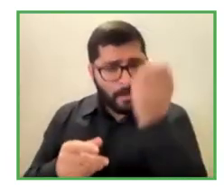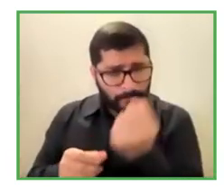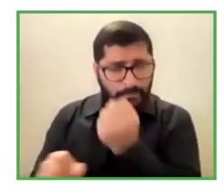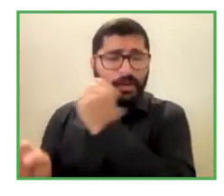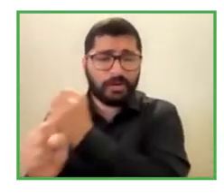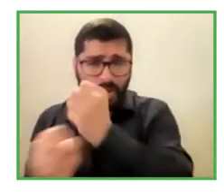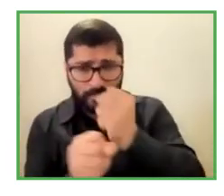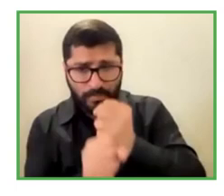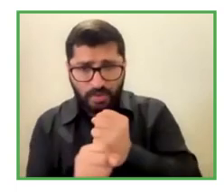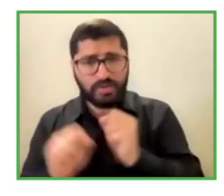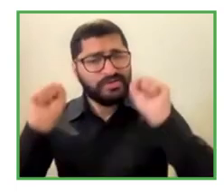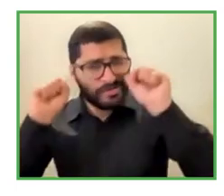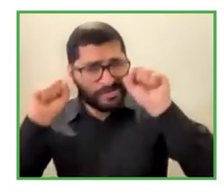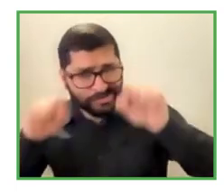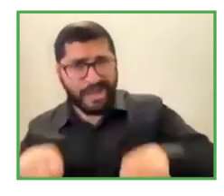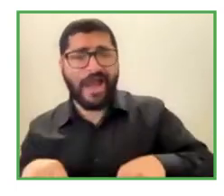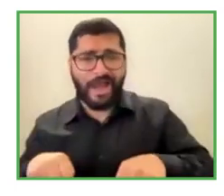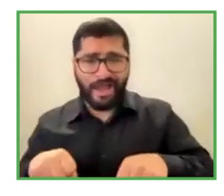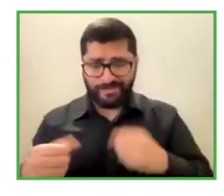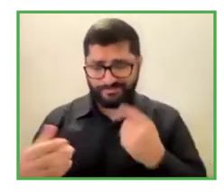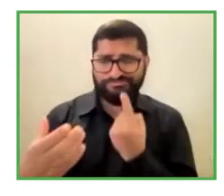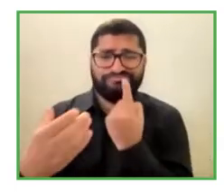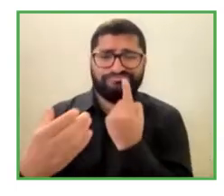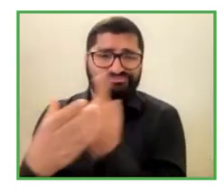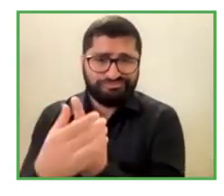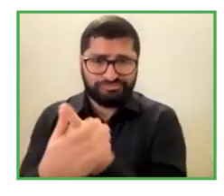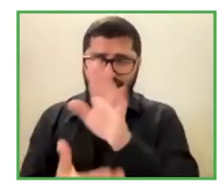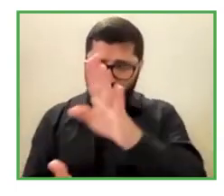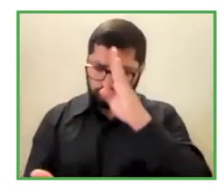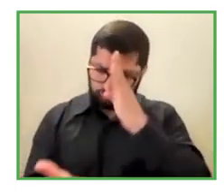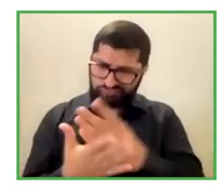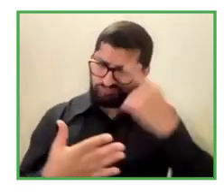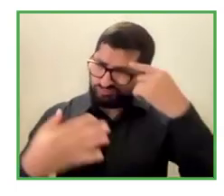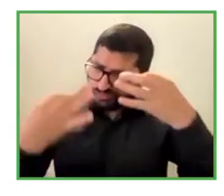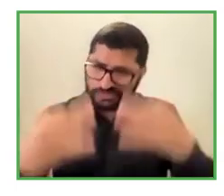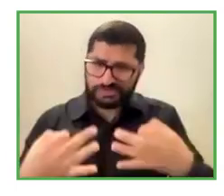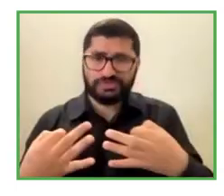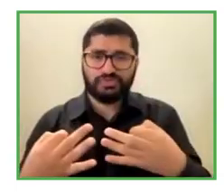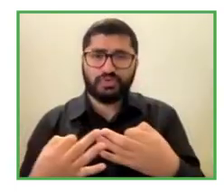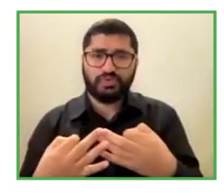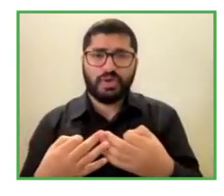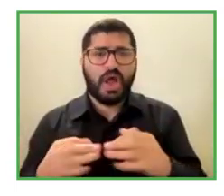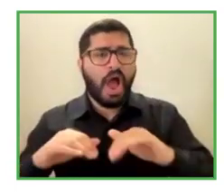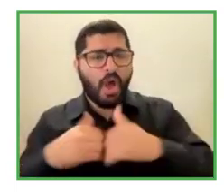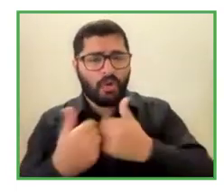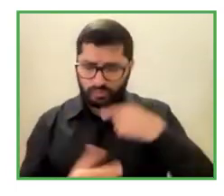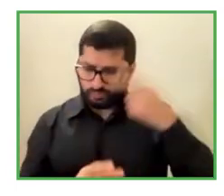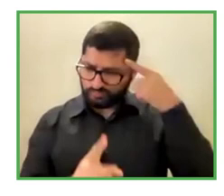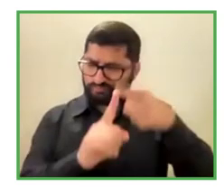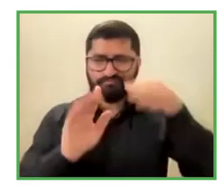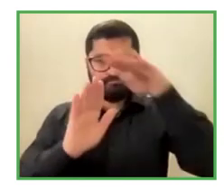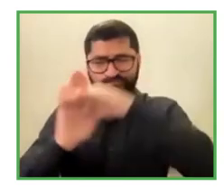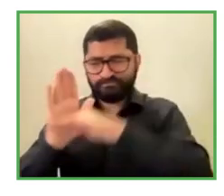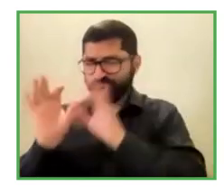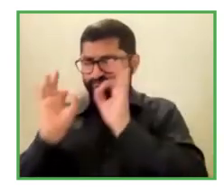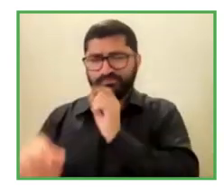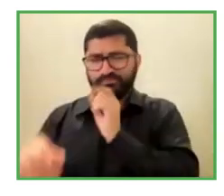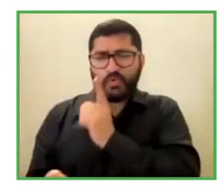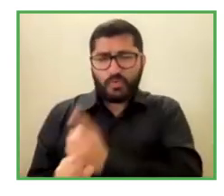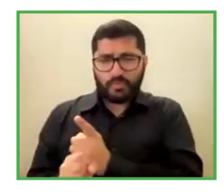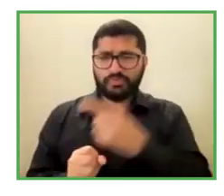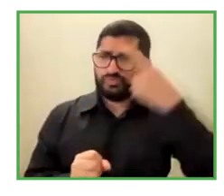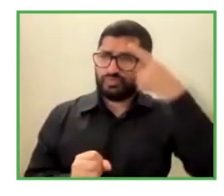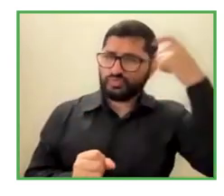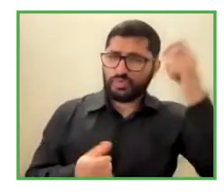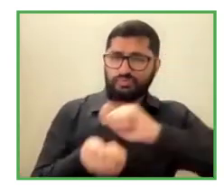decisions, and especially realizing all of the dreams that you have, just